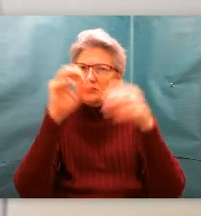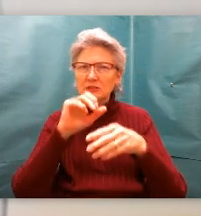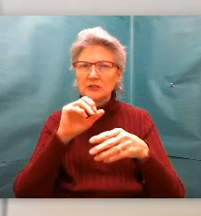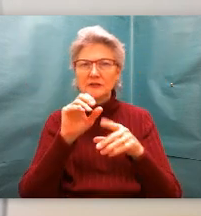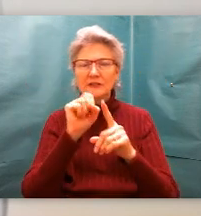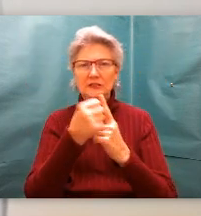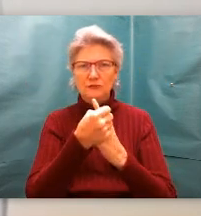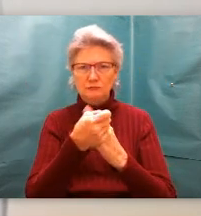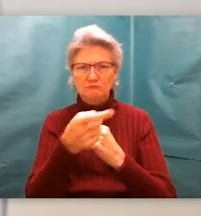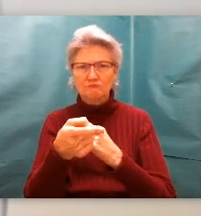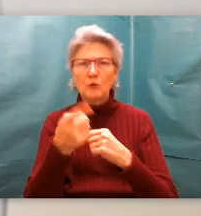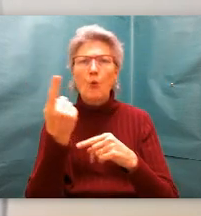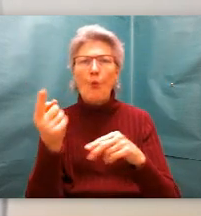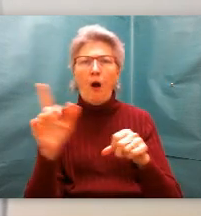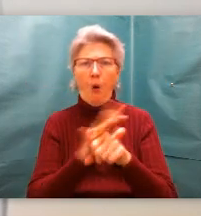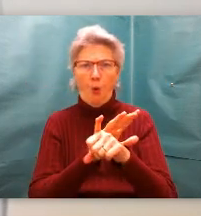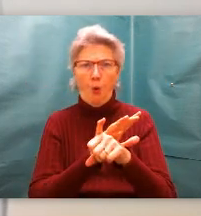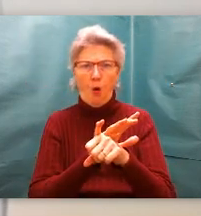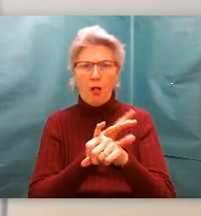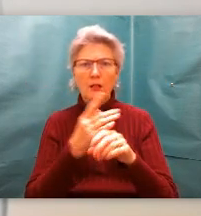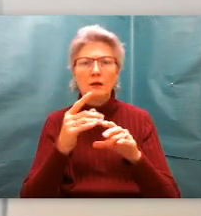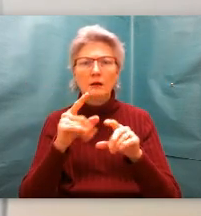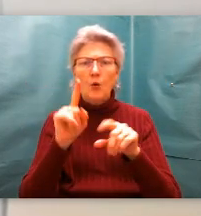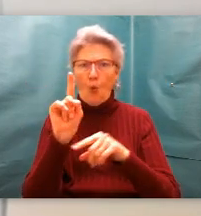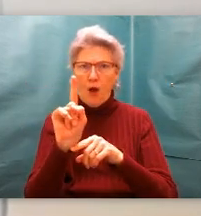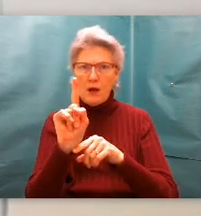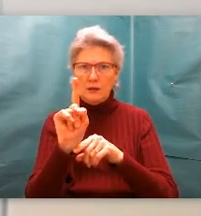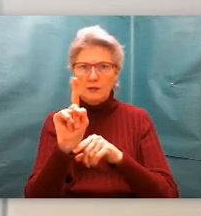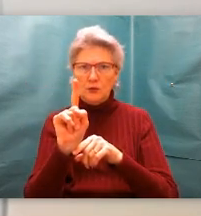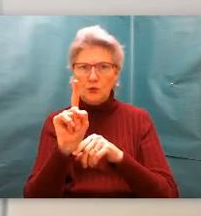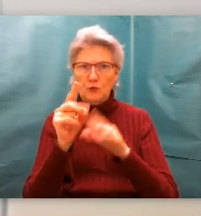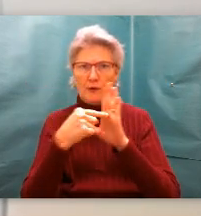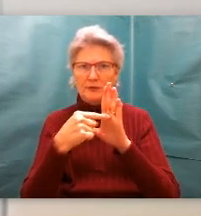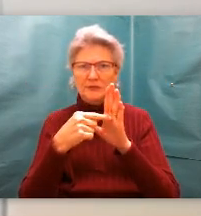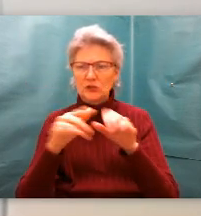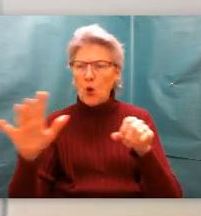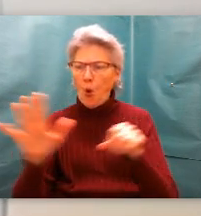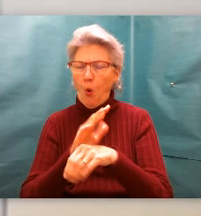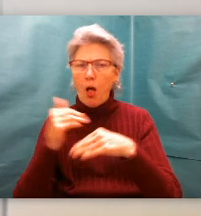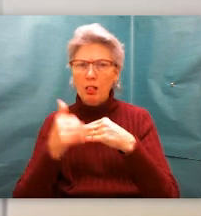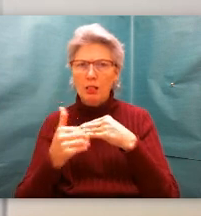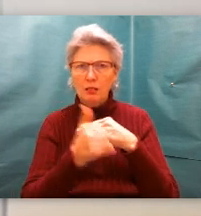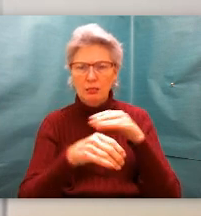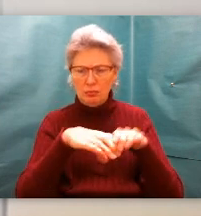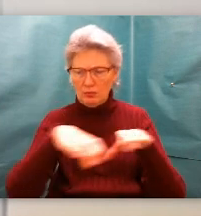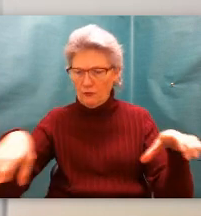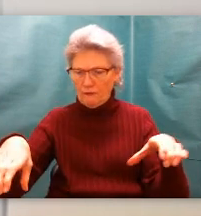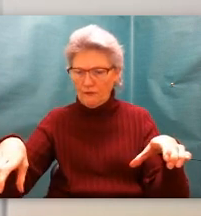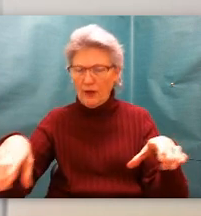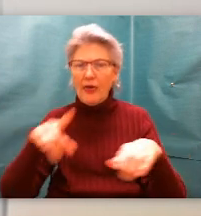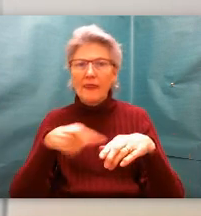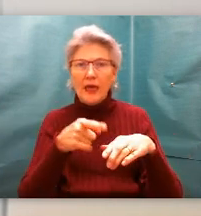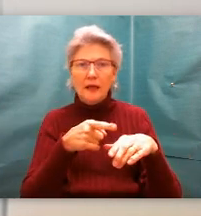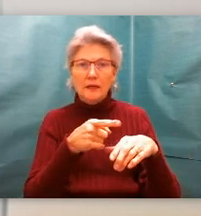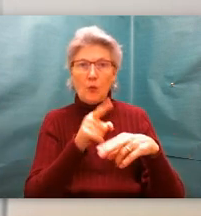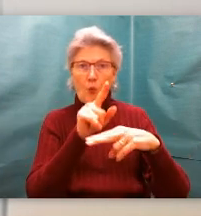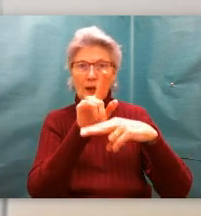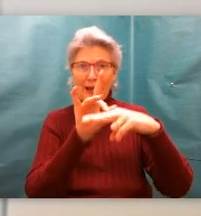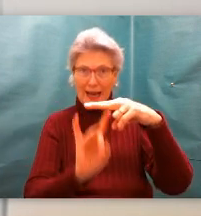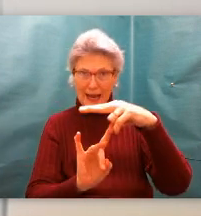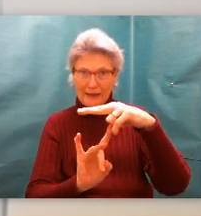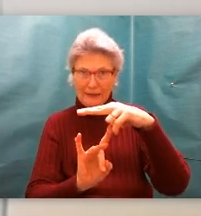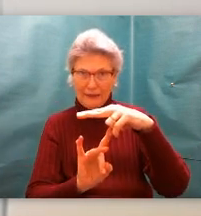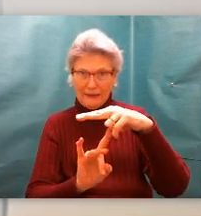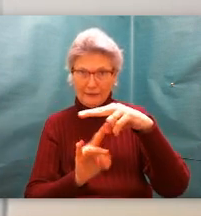the whole loaf of bread that Mrs. Clark made. And then I have my 1/8 fraction tiles here below to